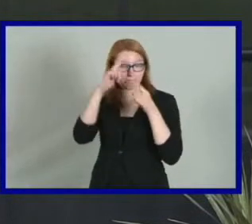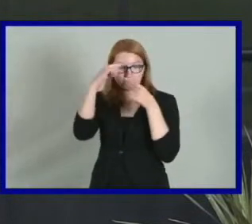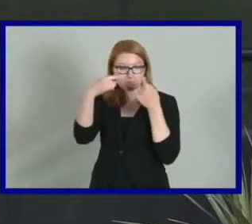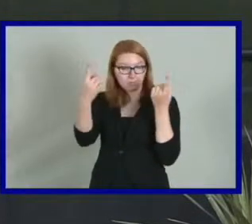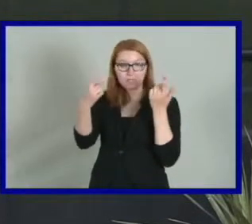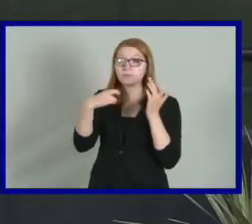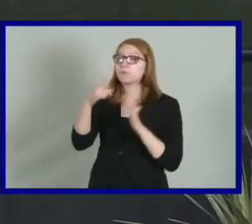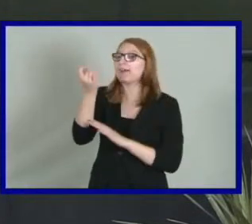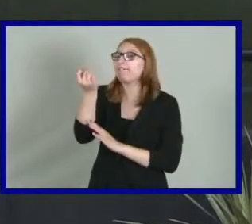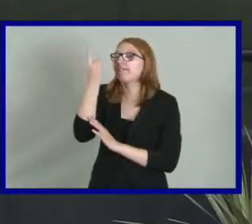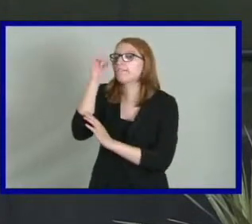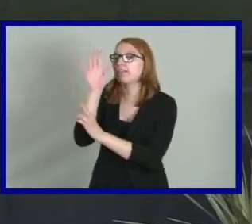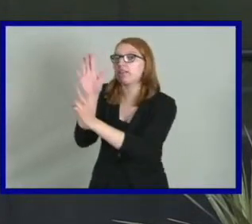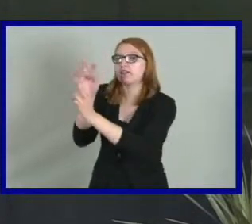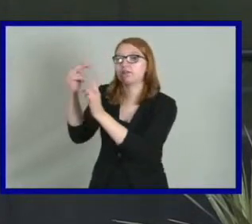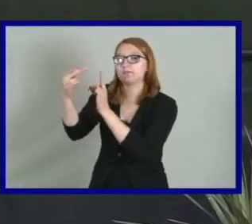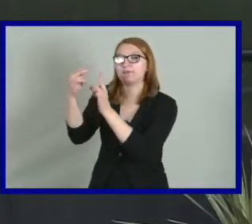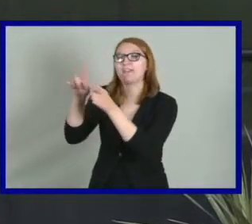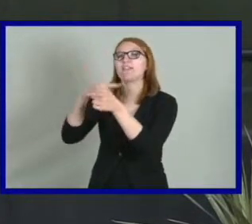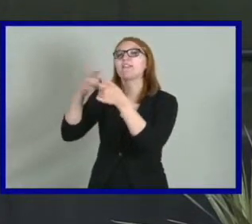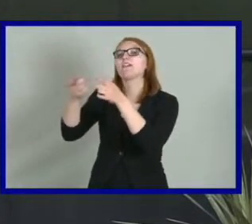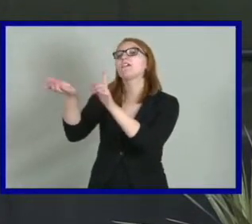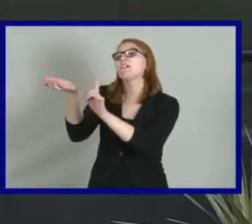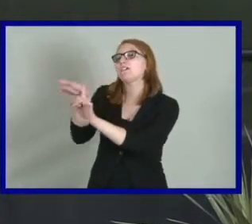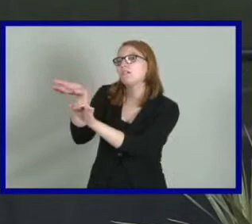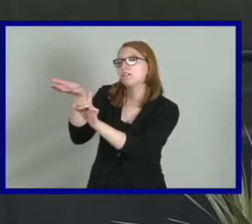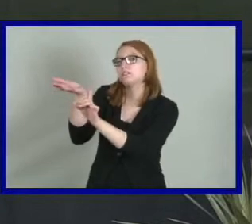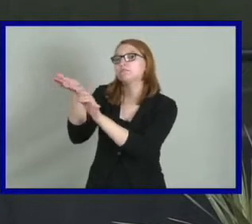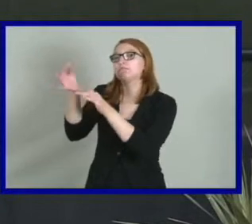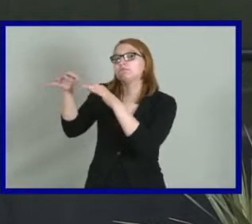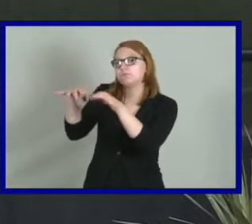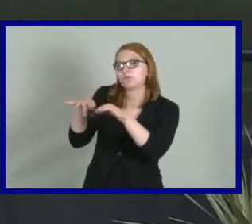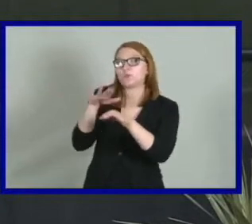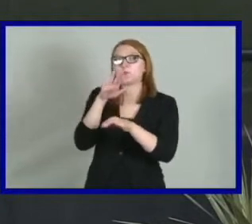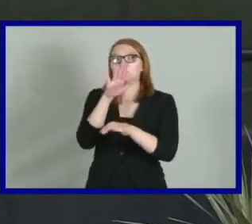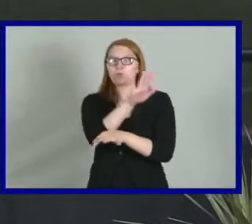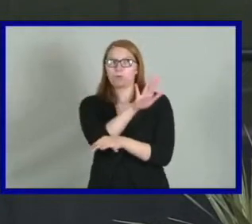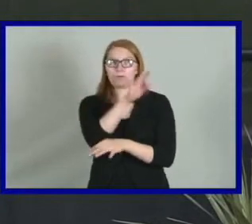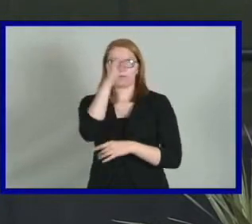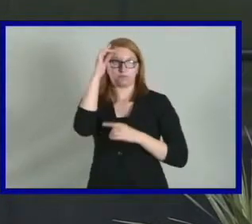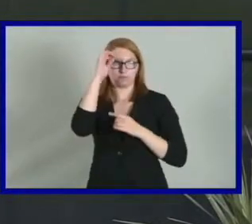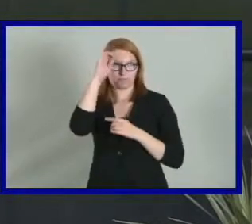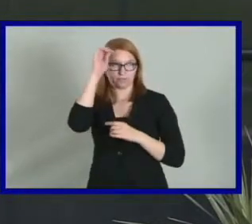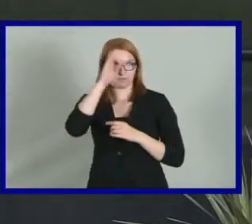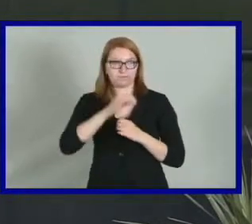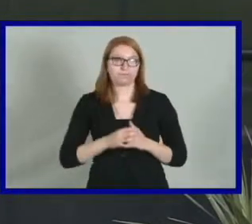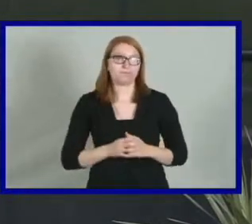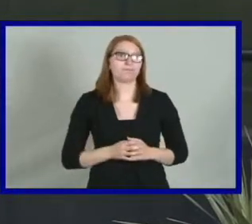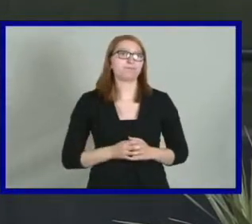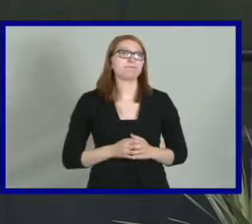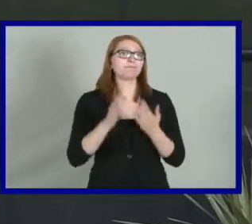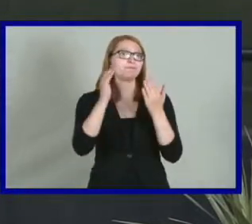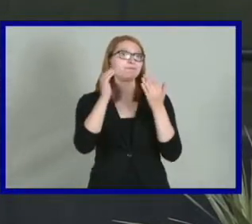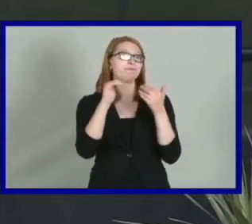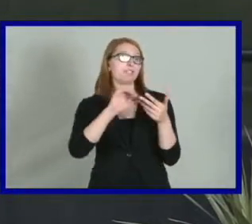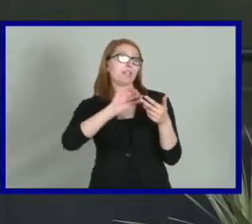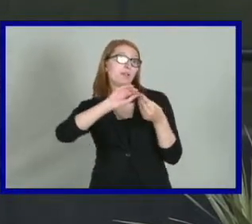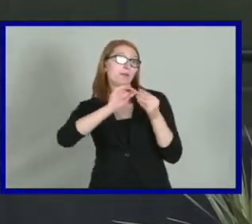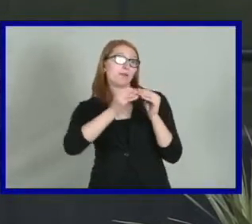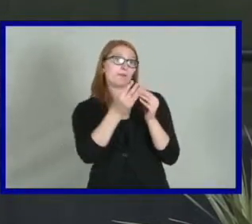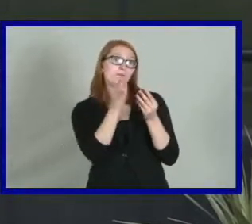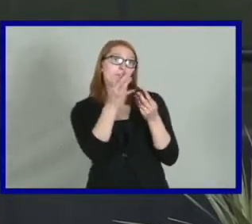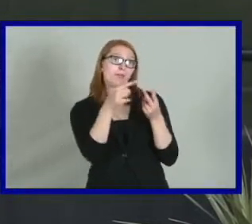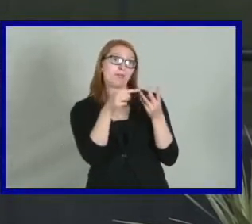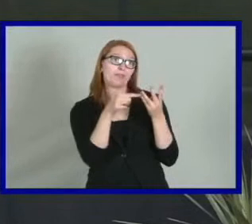only way to get that person to understand what you think. Number four, this is very, very